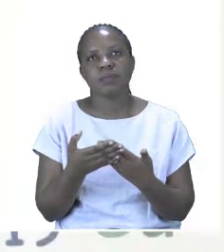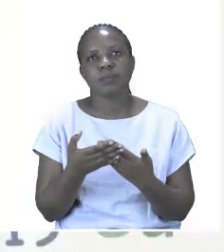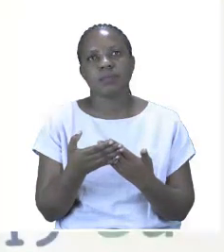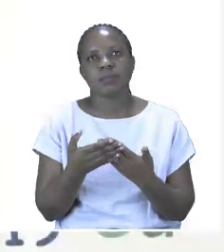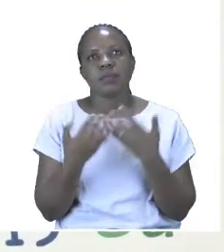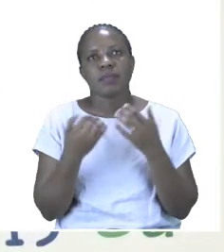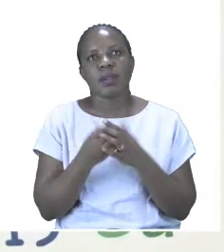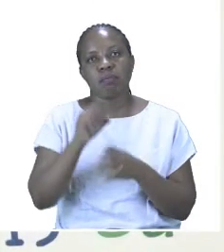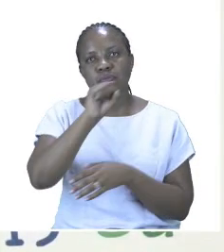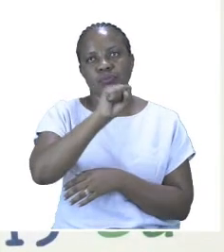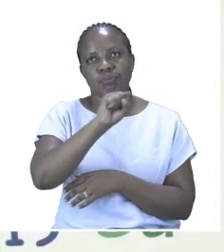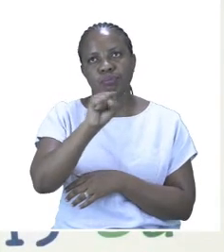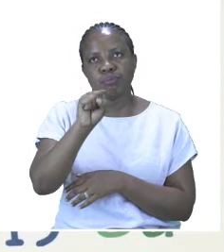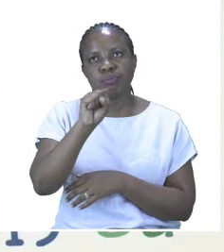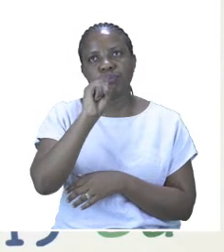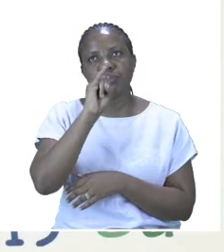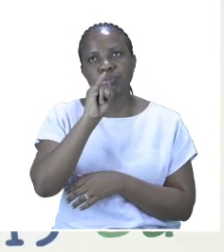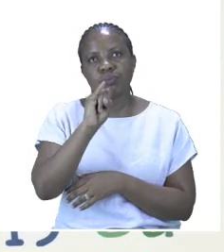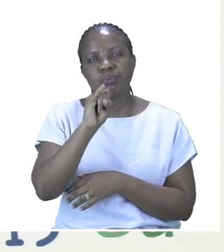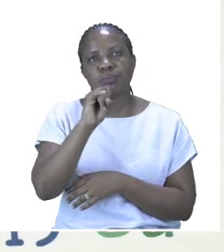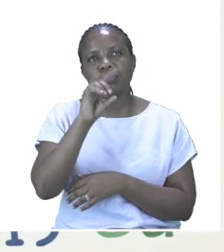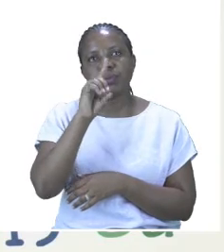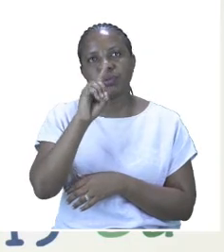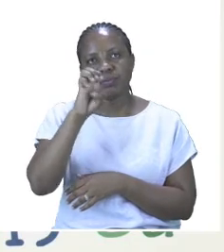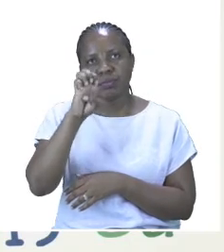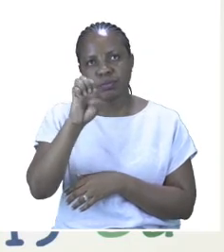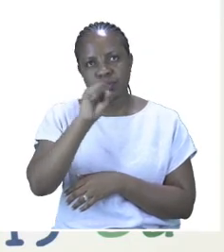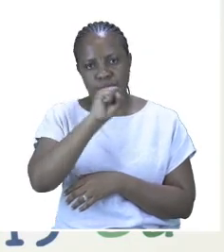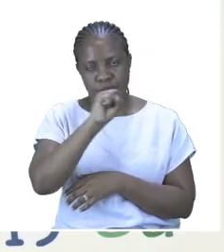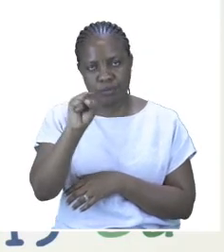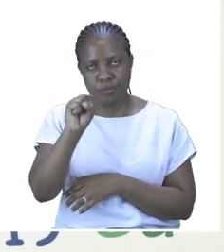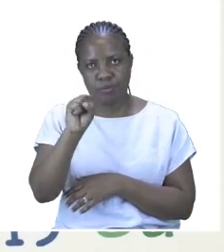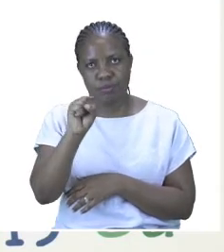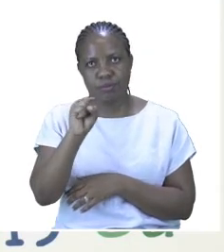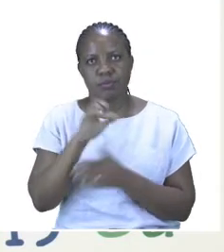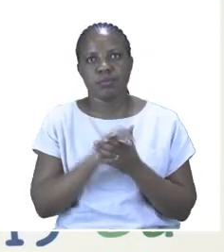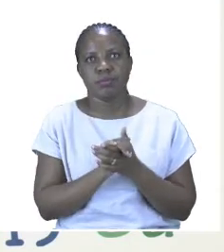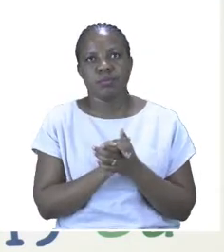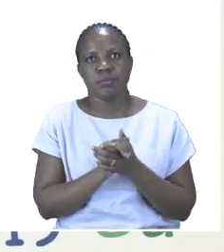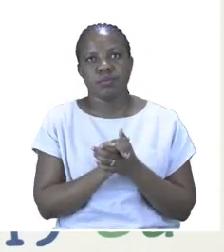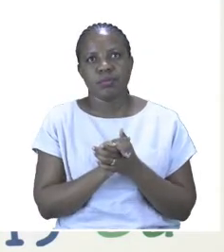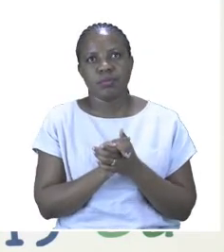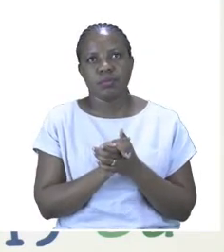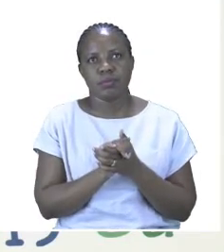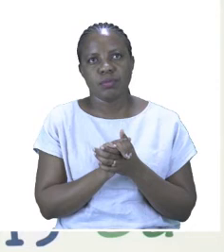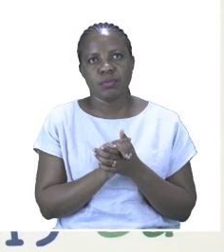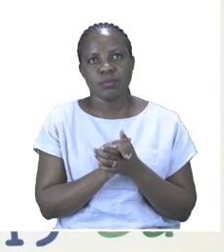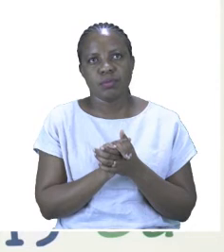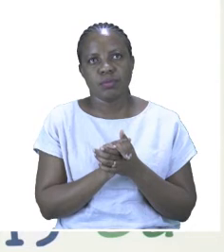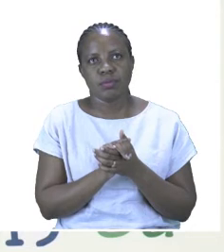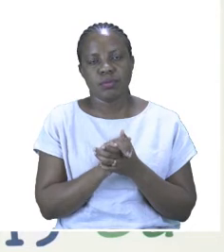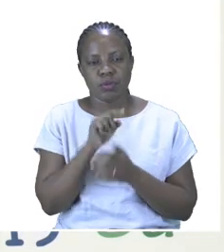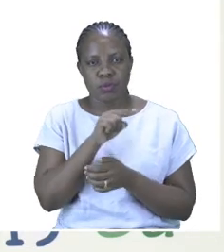sides, we are talking about the different sides. A side can be on one